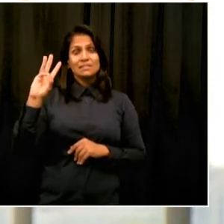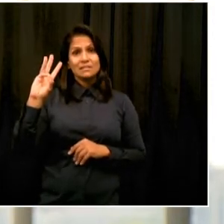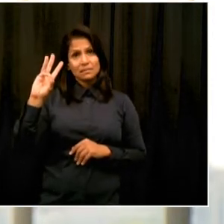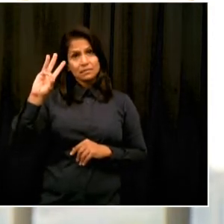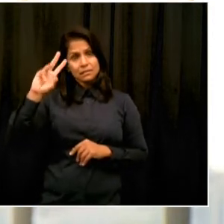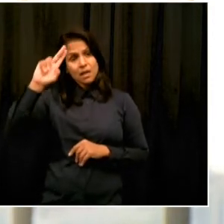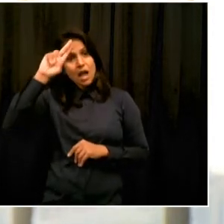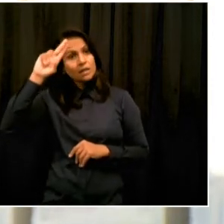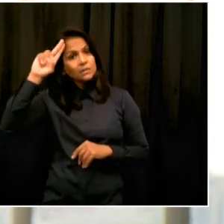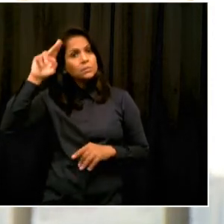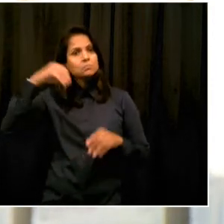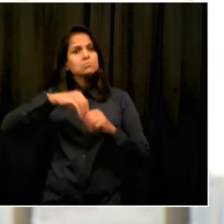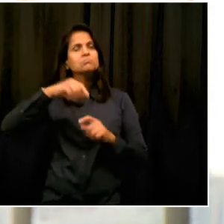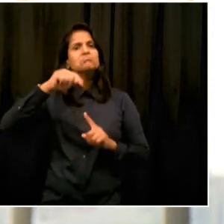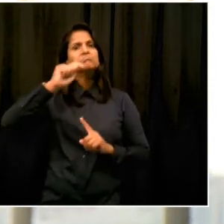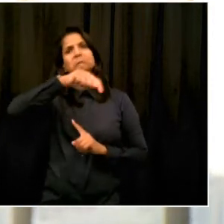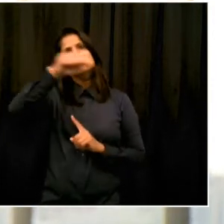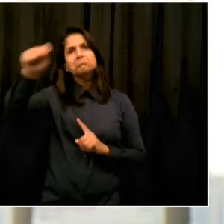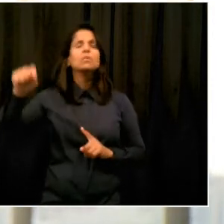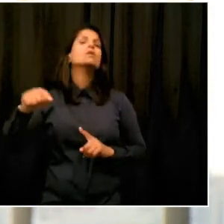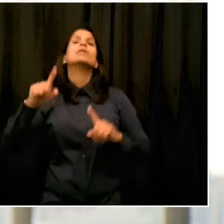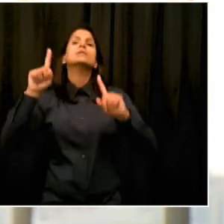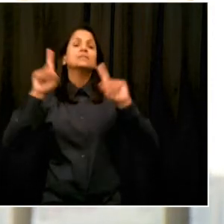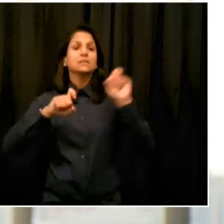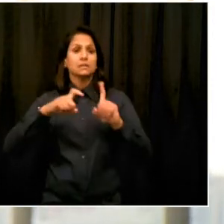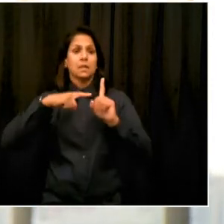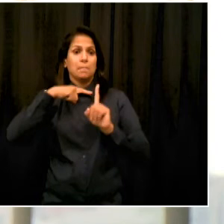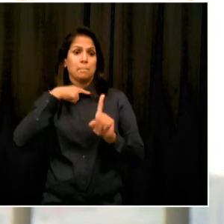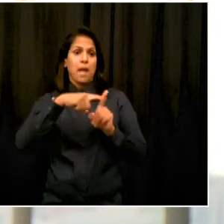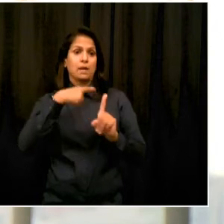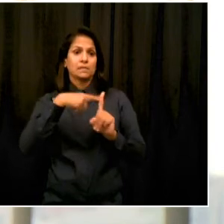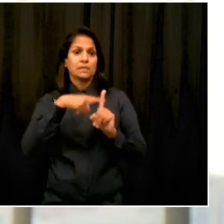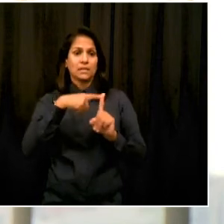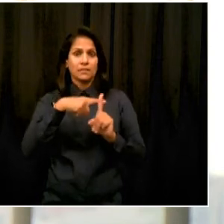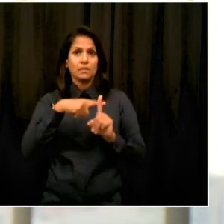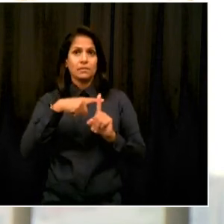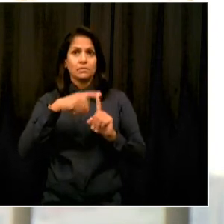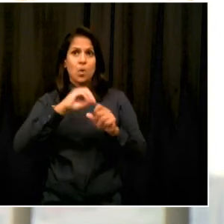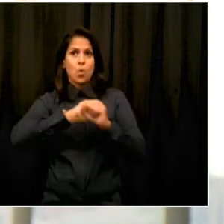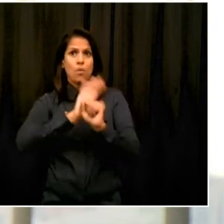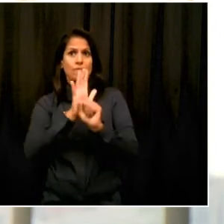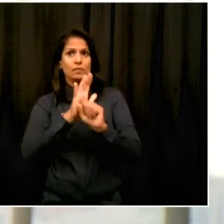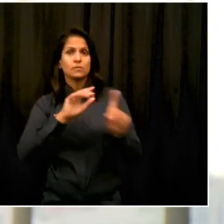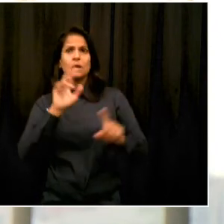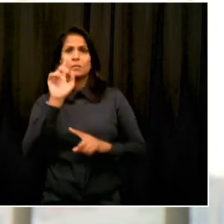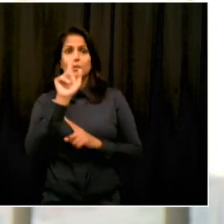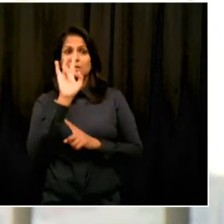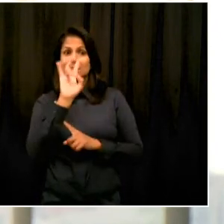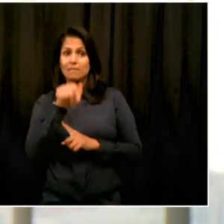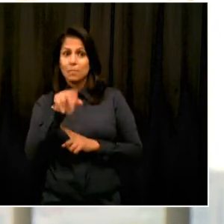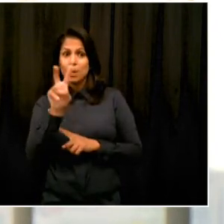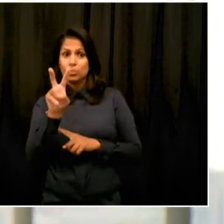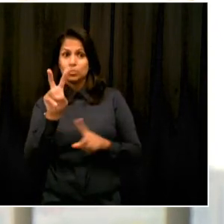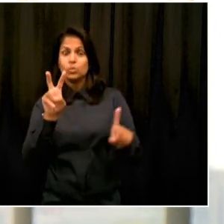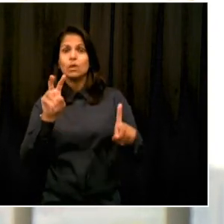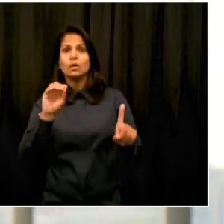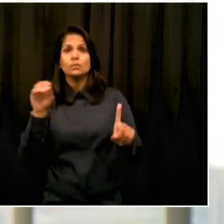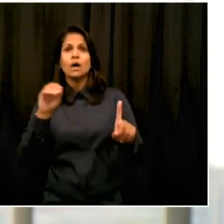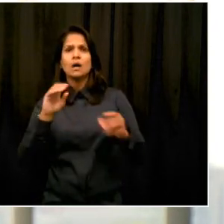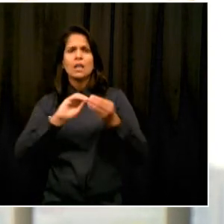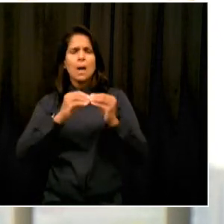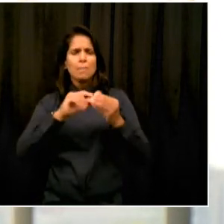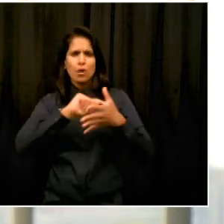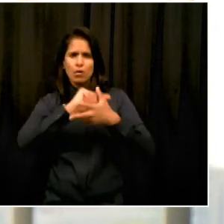9.72. New reported cases on a 7-day average, 320. Overall testing in the